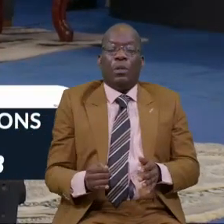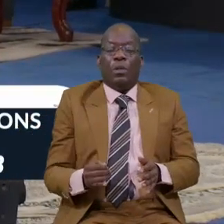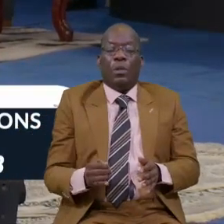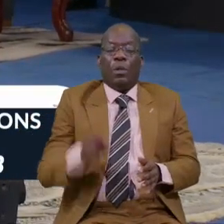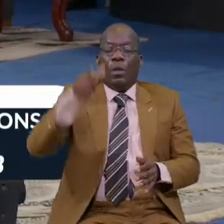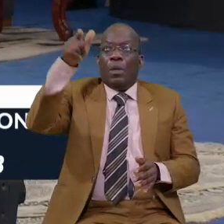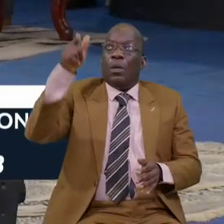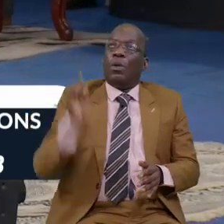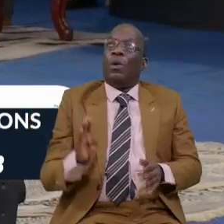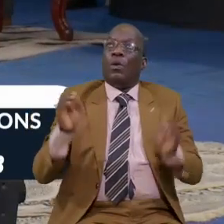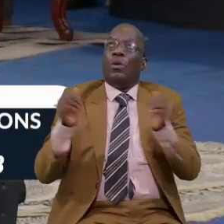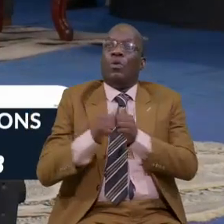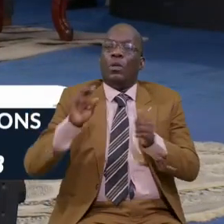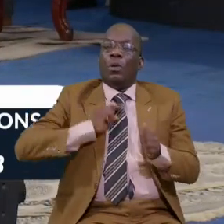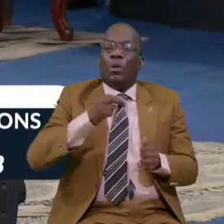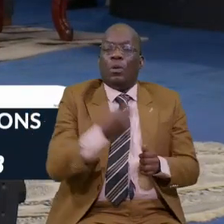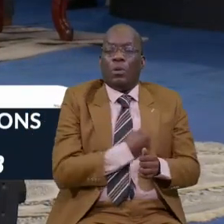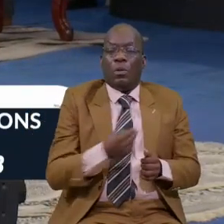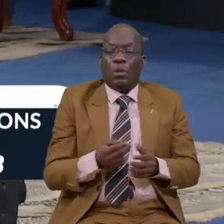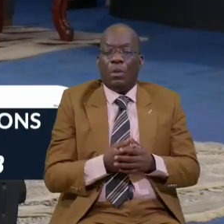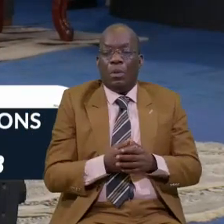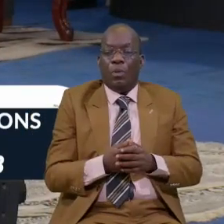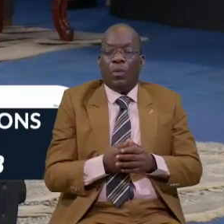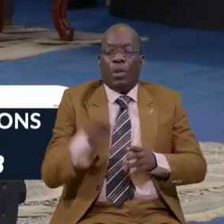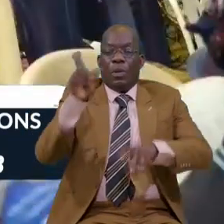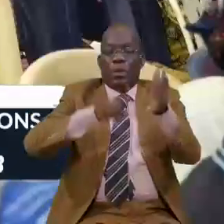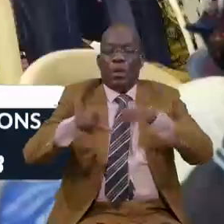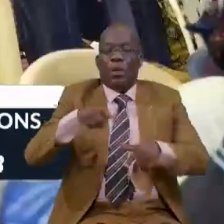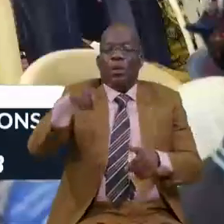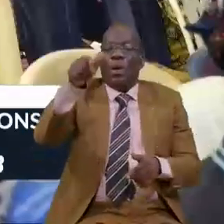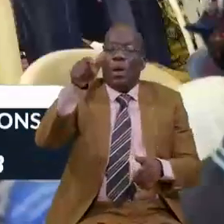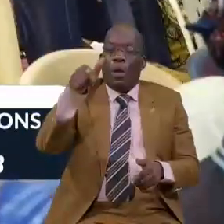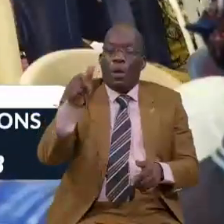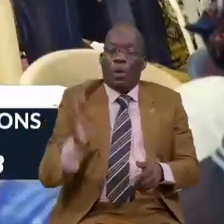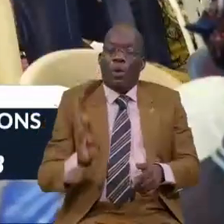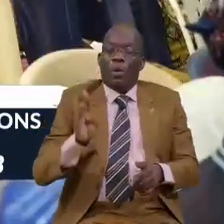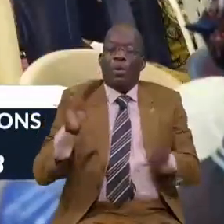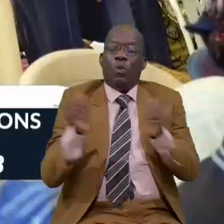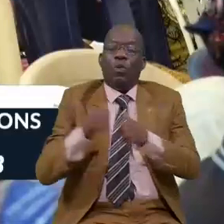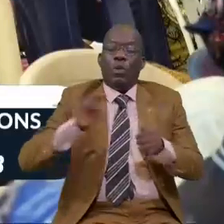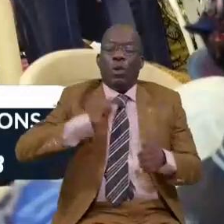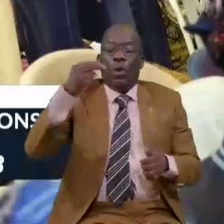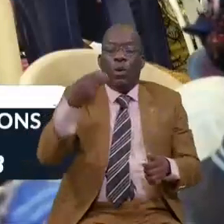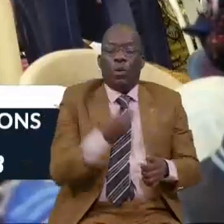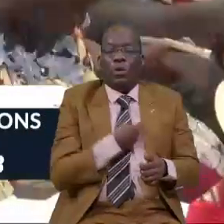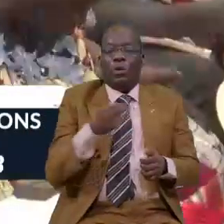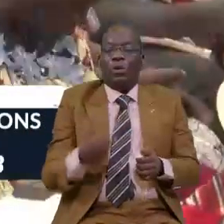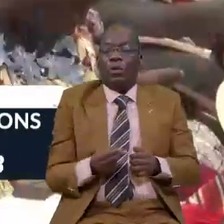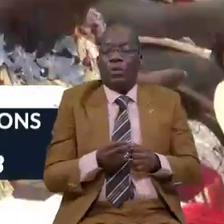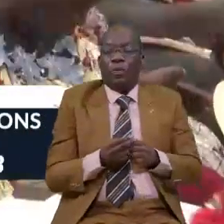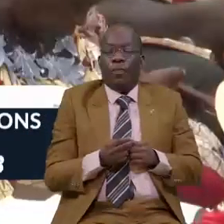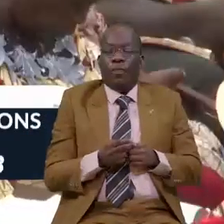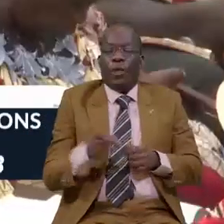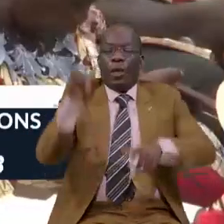with us. Say that, God with us. Say it